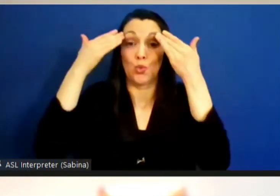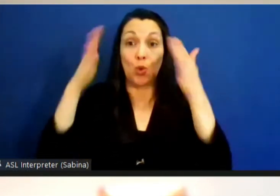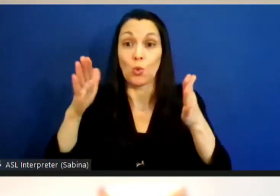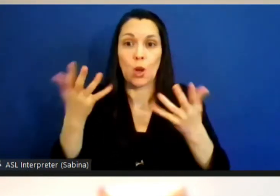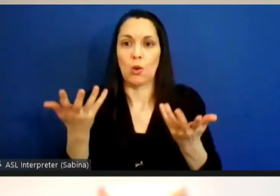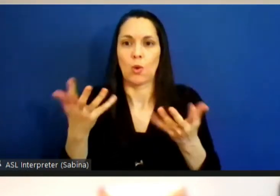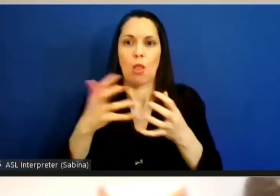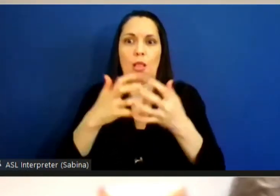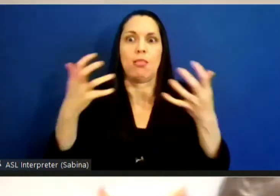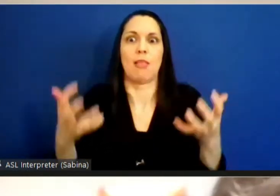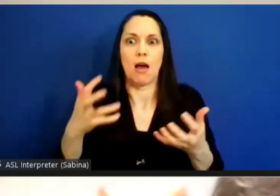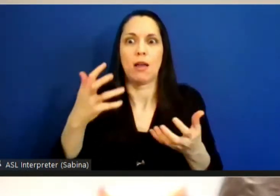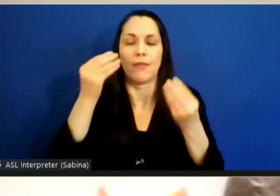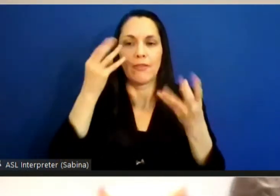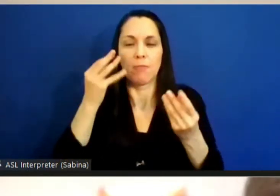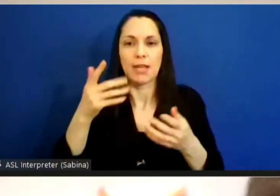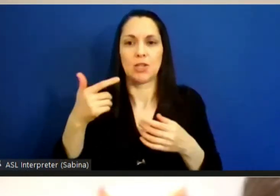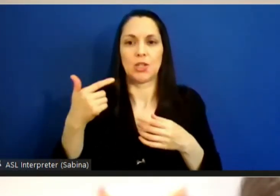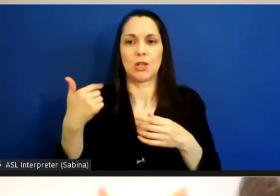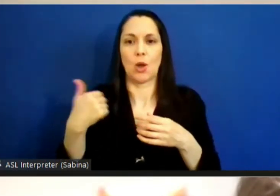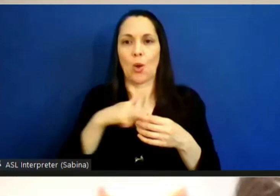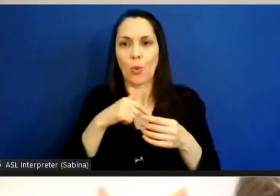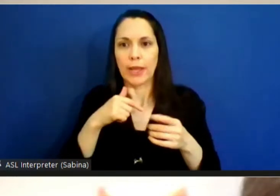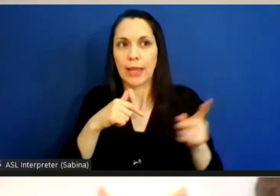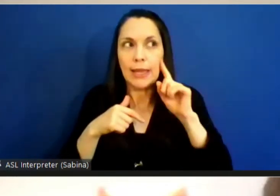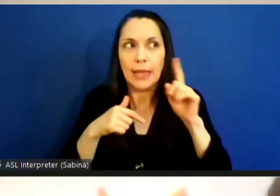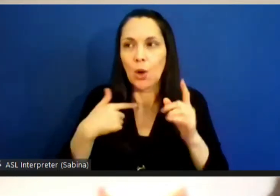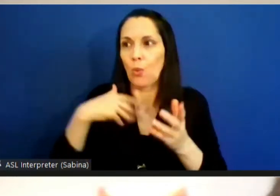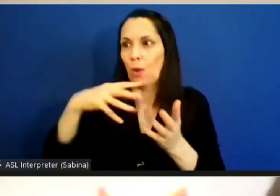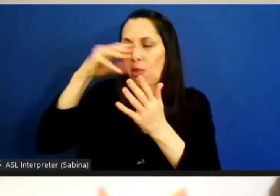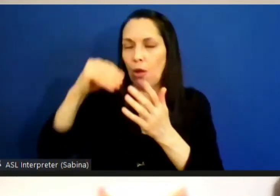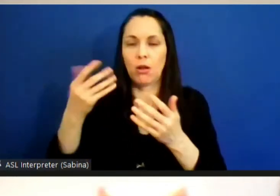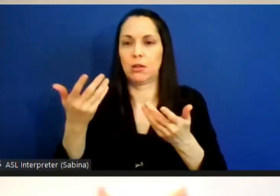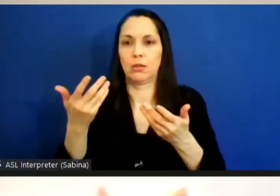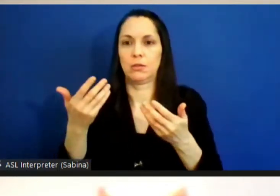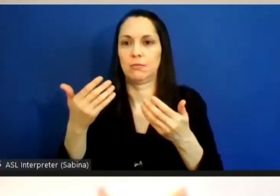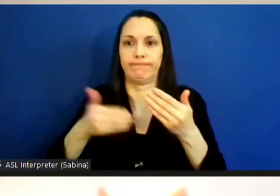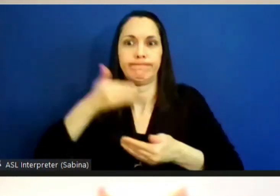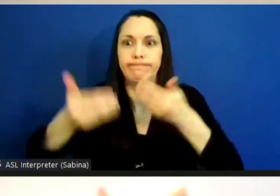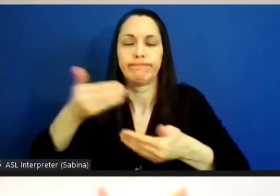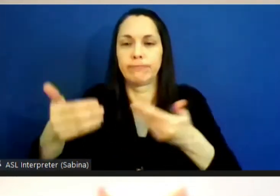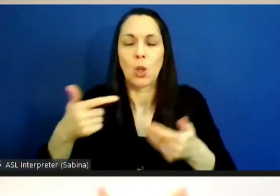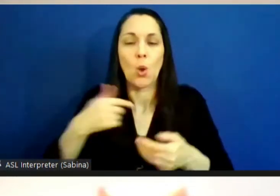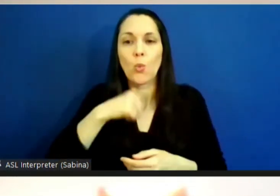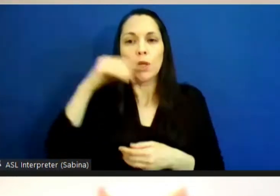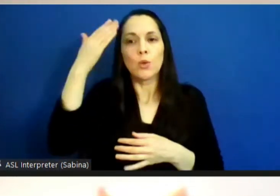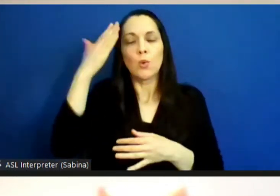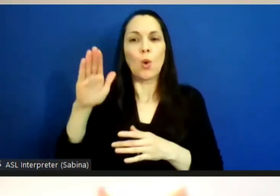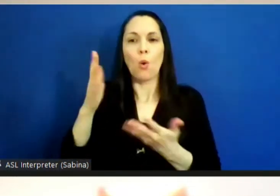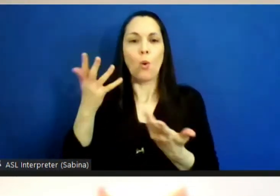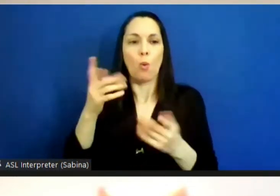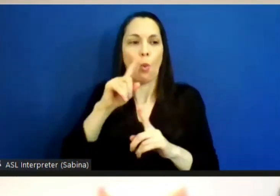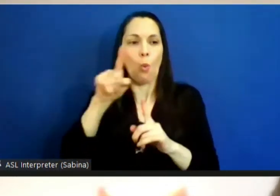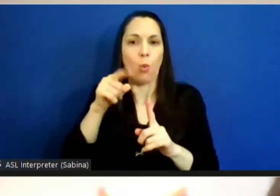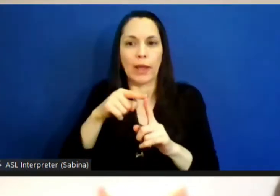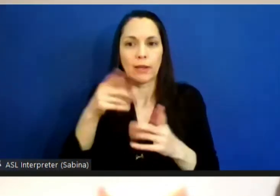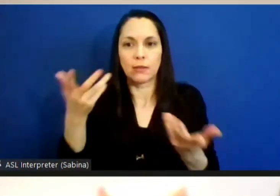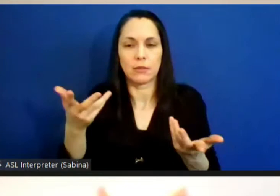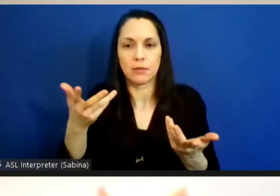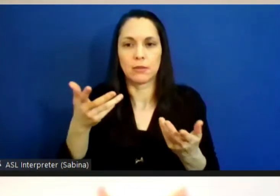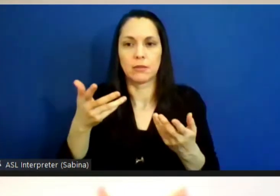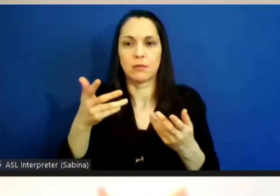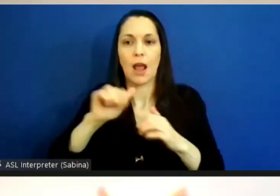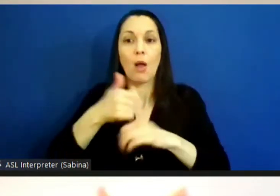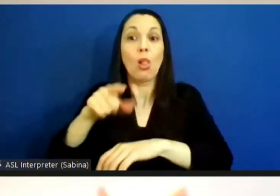go along. For example, we really don't know the duration of the immunogenicity of the